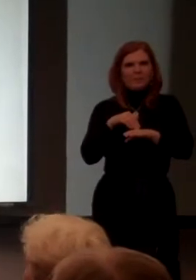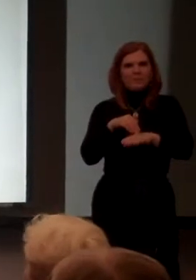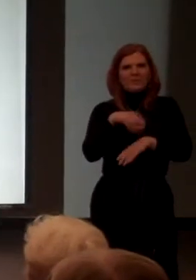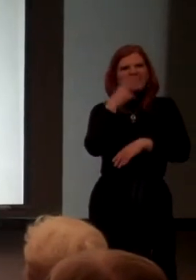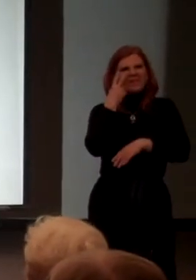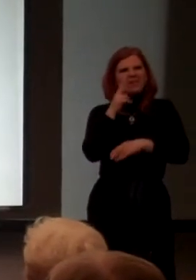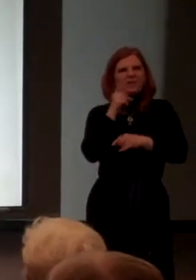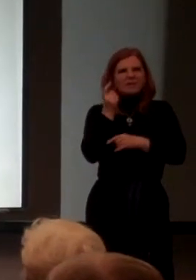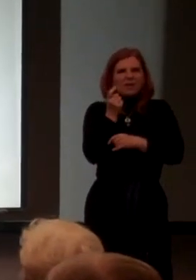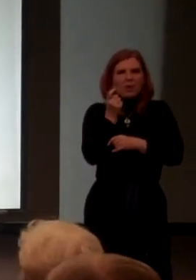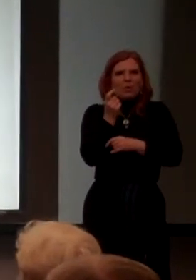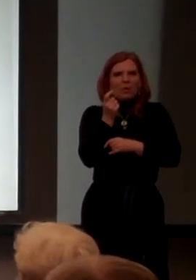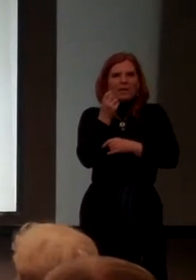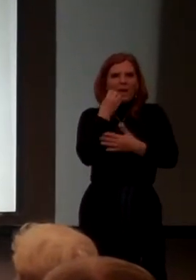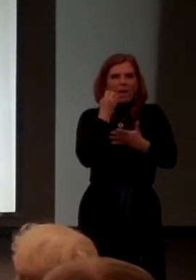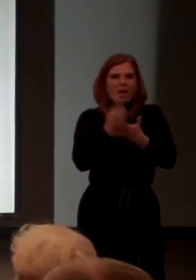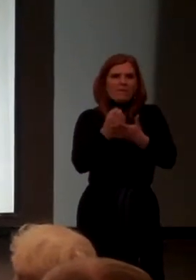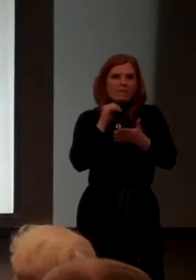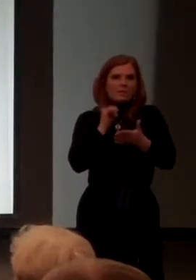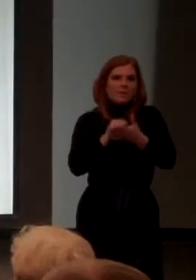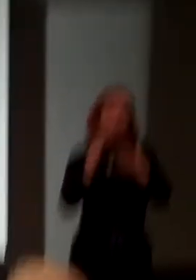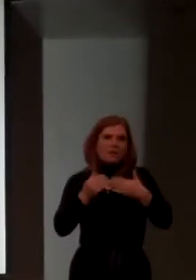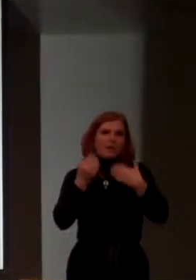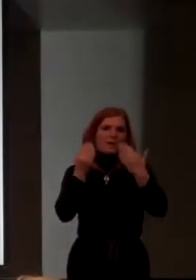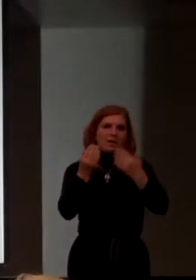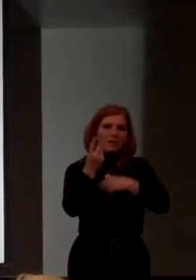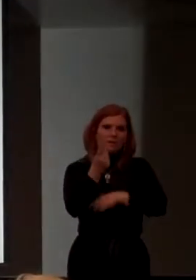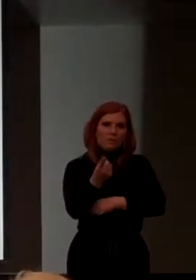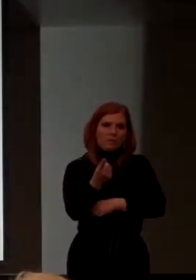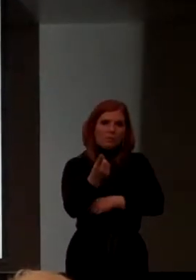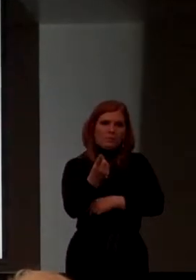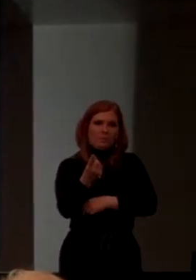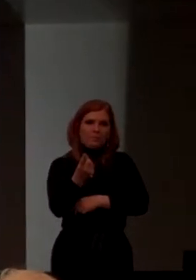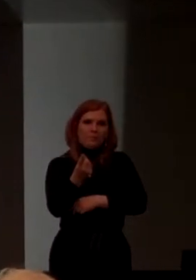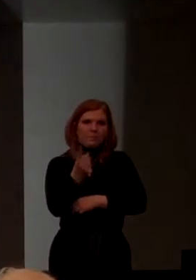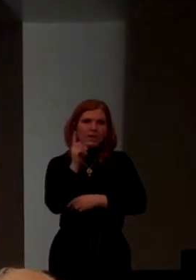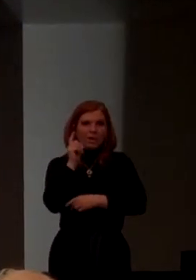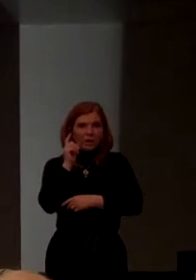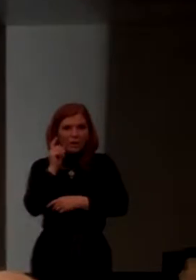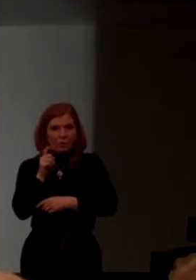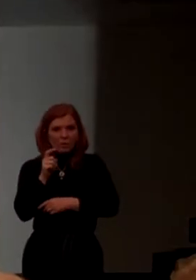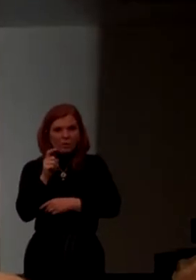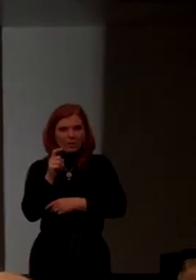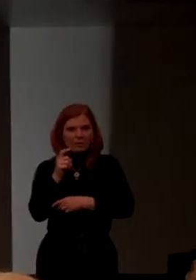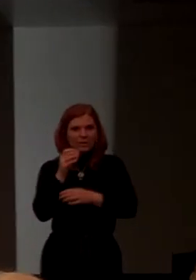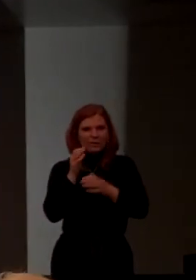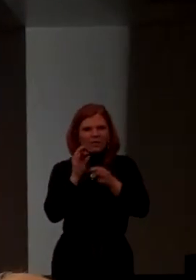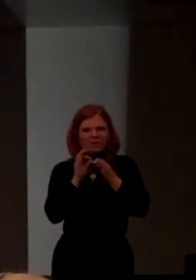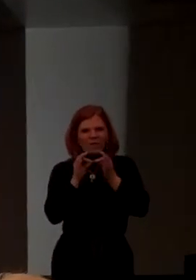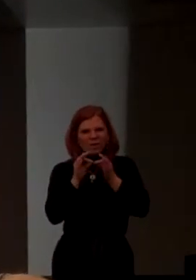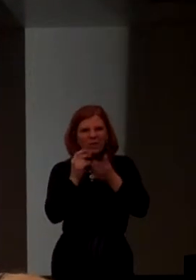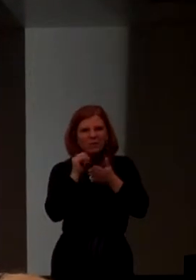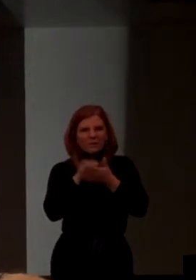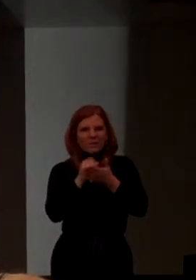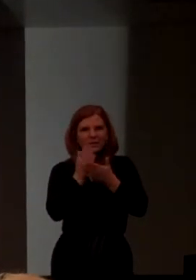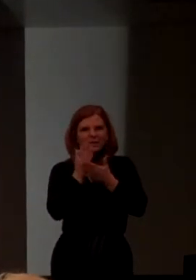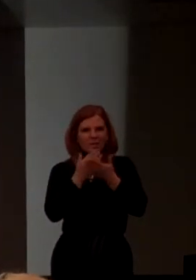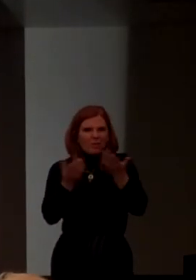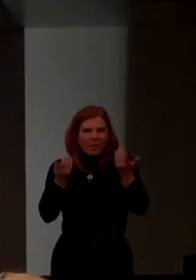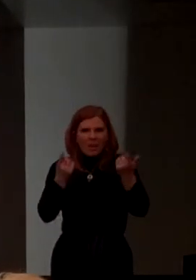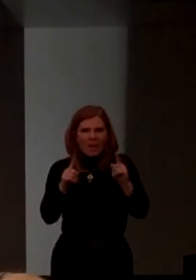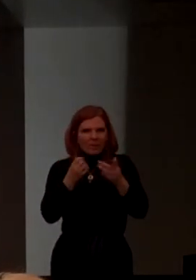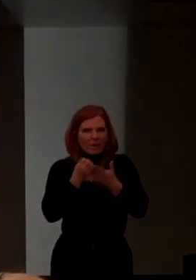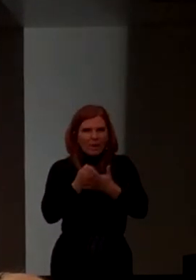See, if this is the only bit of evidence that I can give you, you have got to figure out that something happened to the